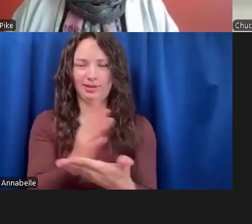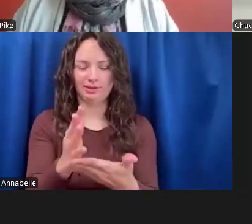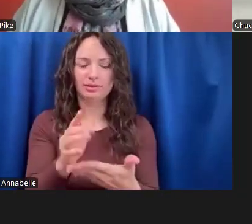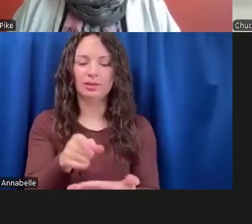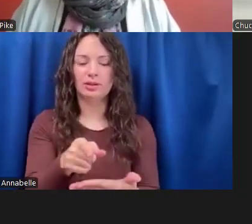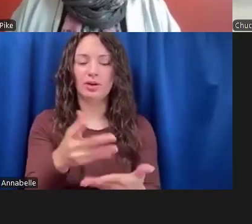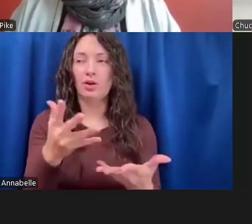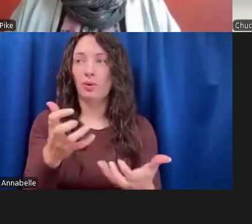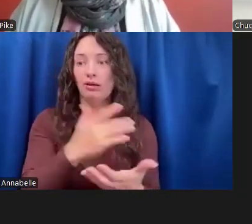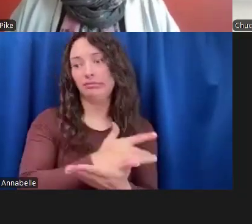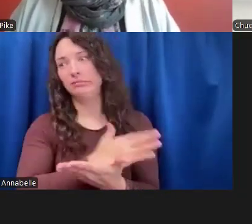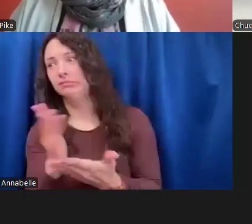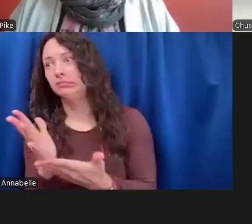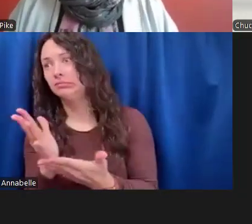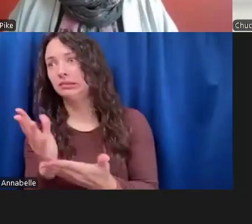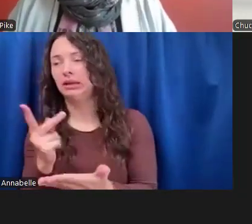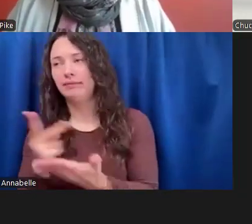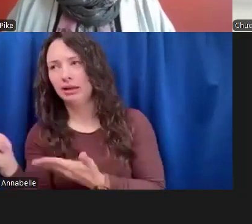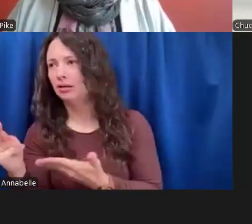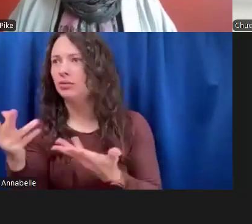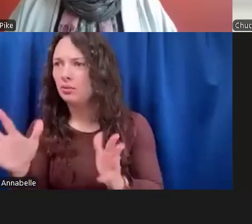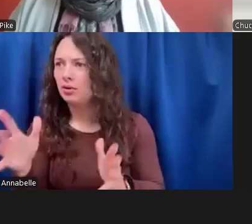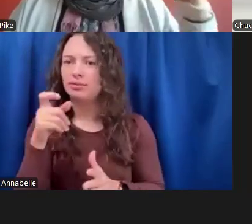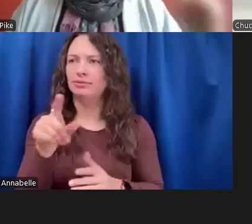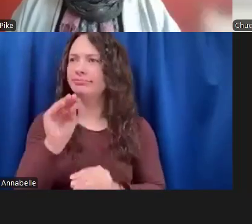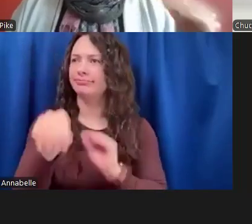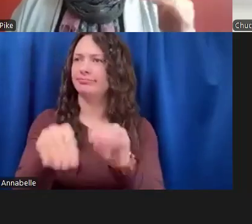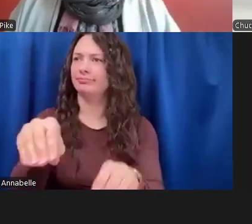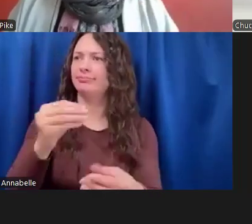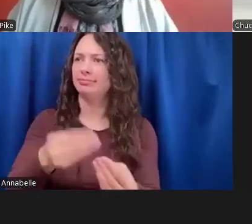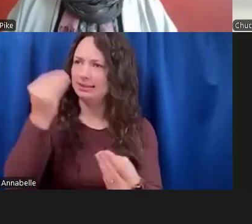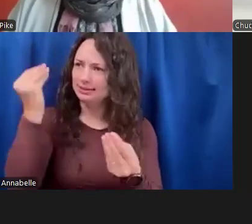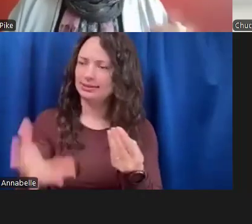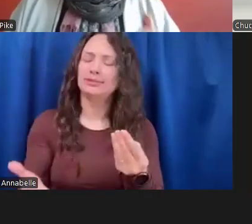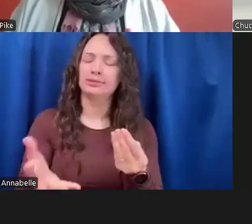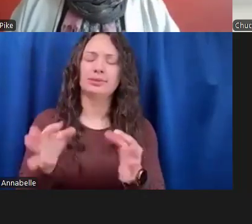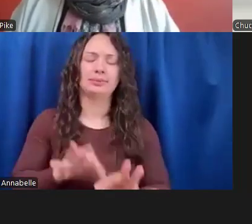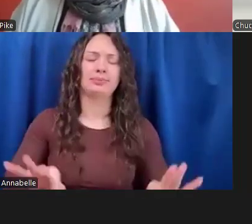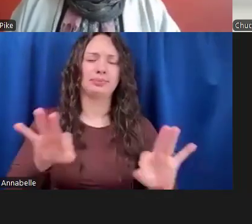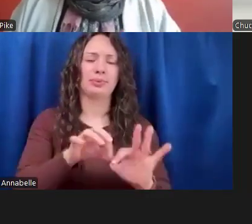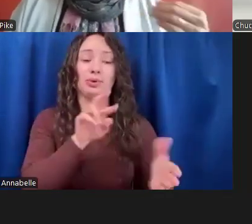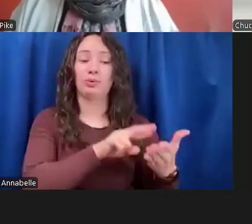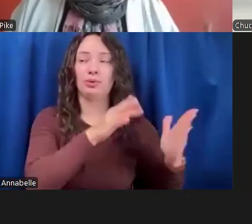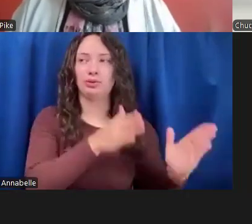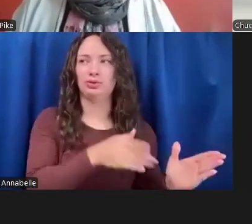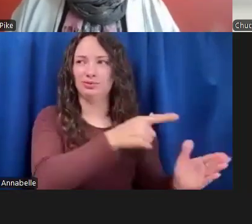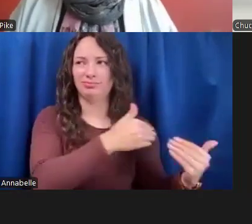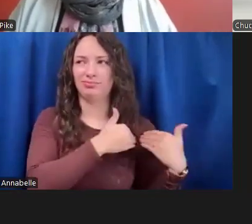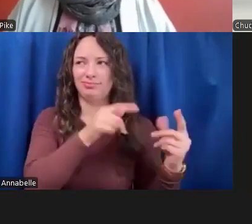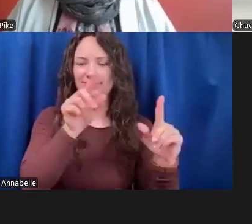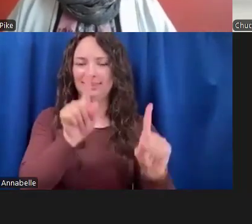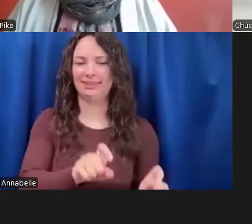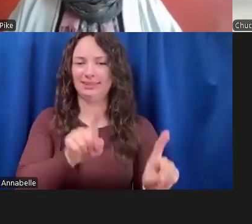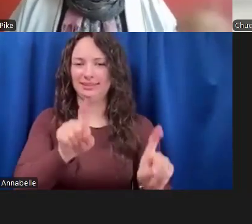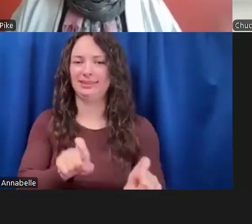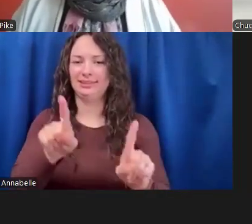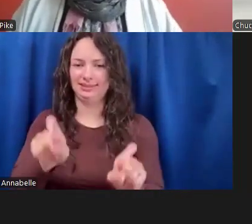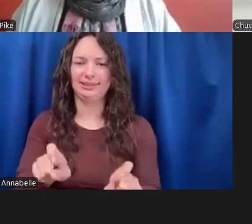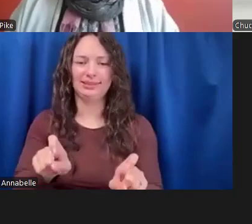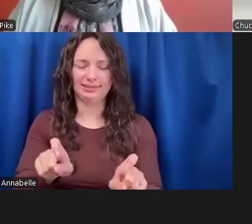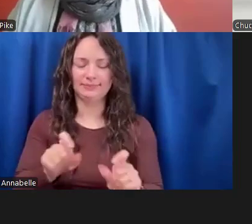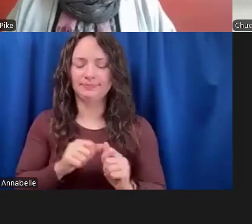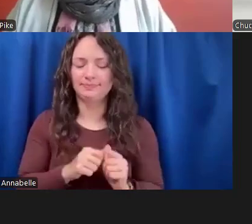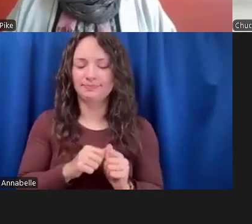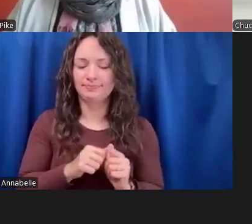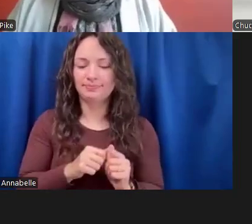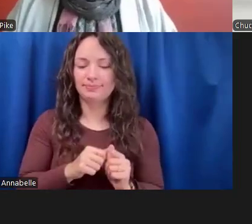don't want them to fail because they're so expensive to install. So it's the job of researchers to test those and move things around further than we might recommend